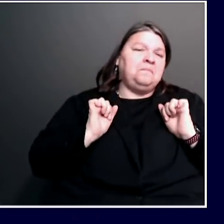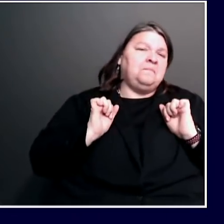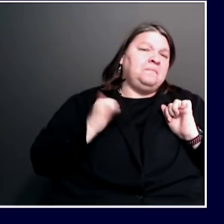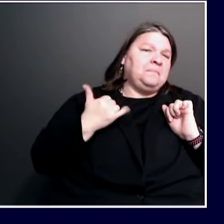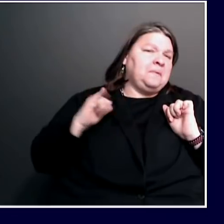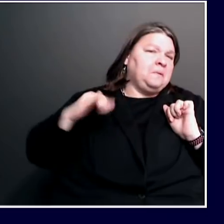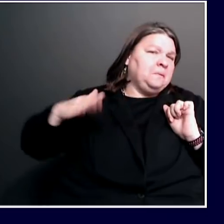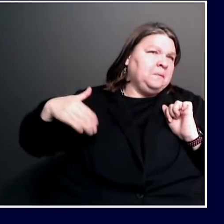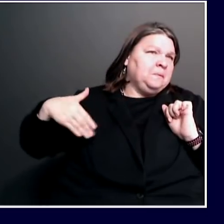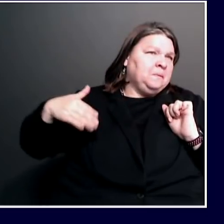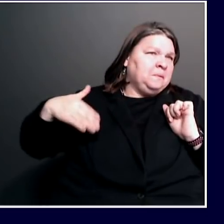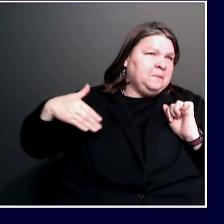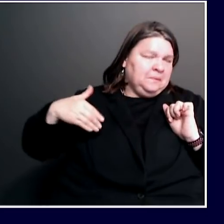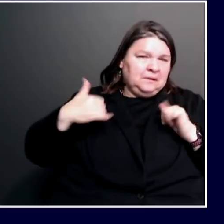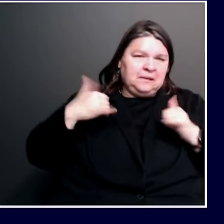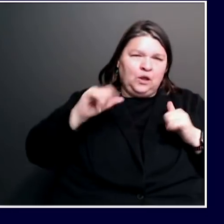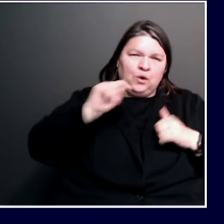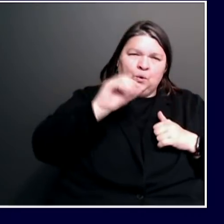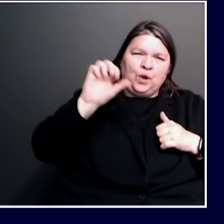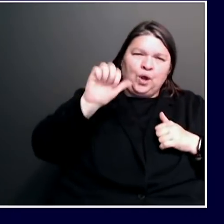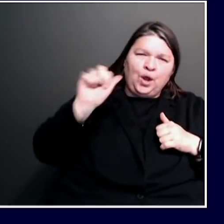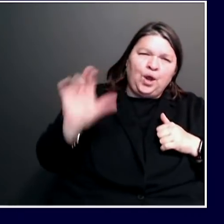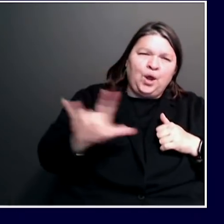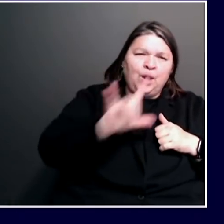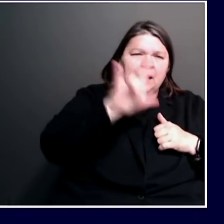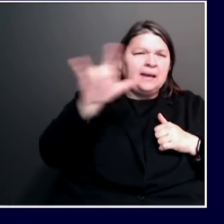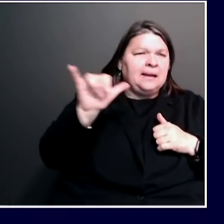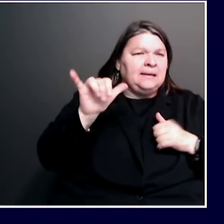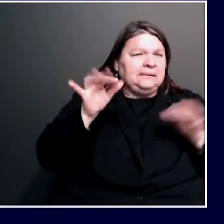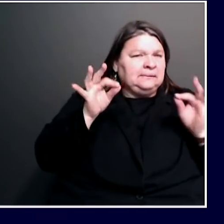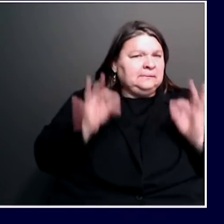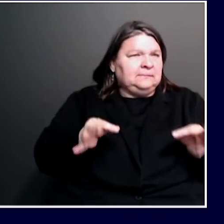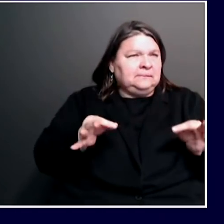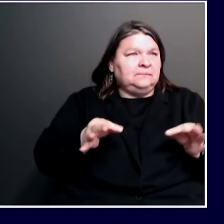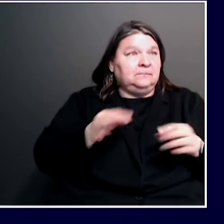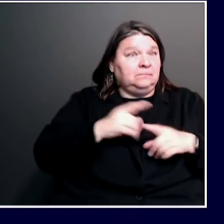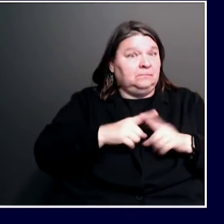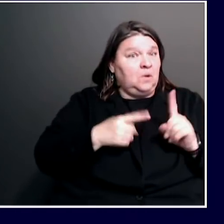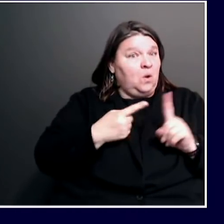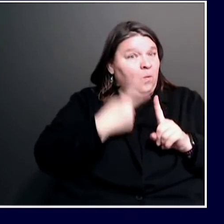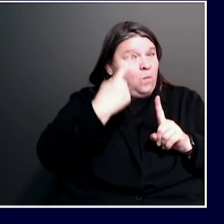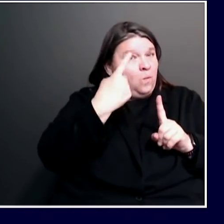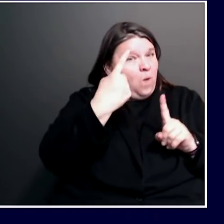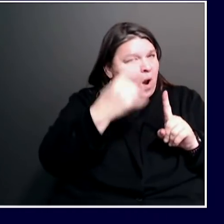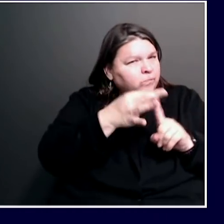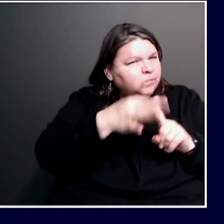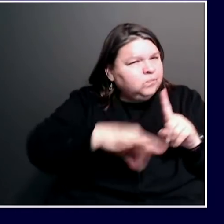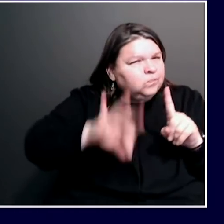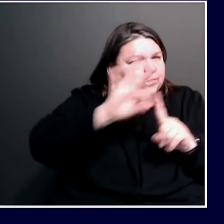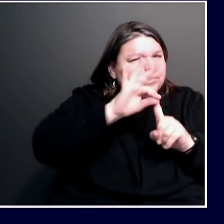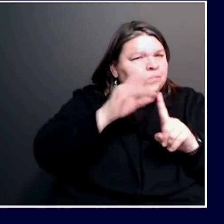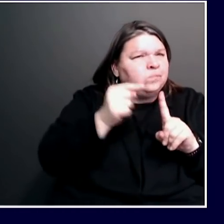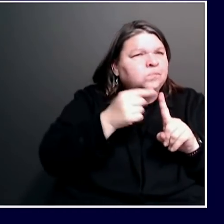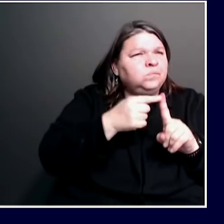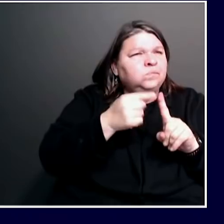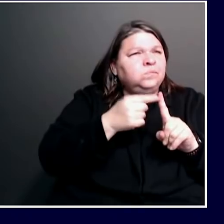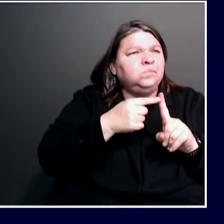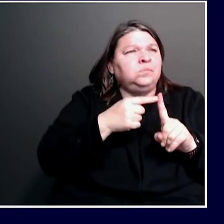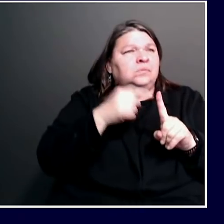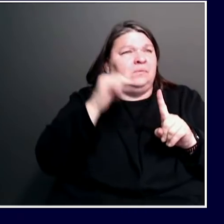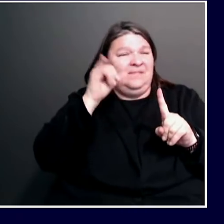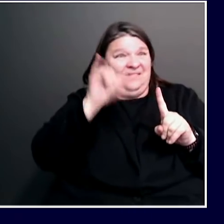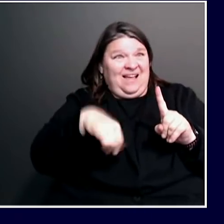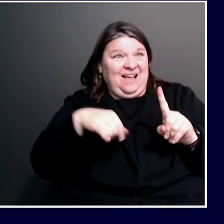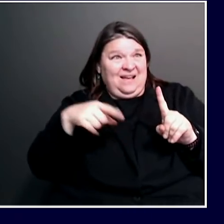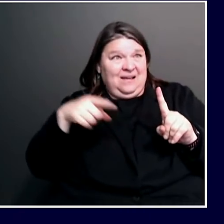could change. However, one really important note, Amy, for some groups of folks in the United States, fourth doses are already